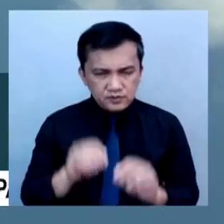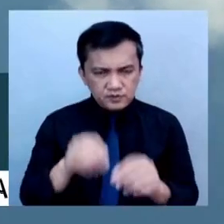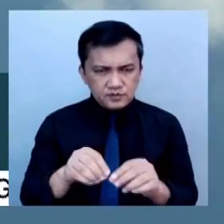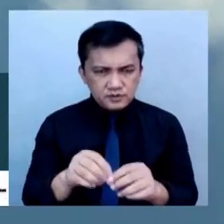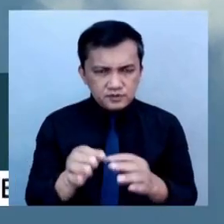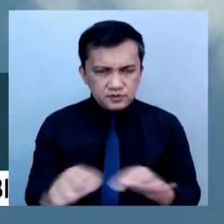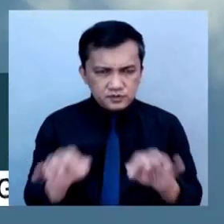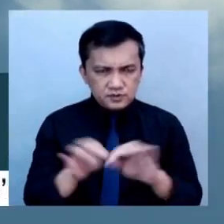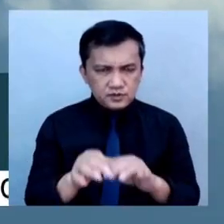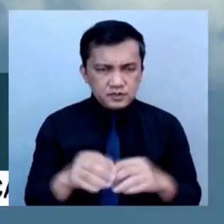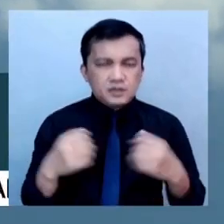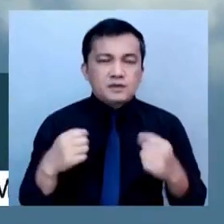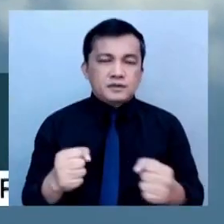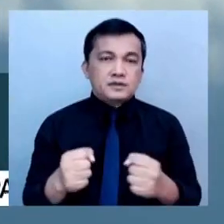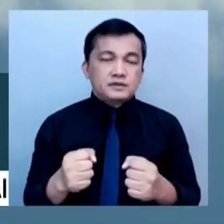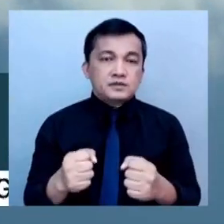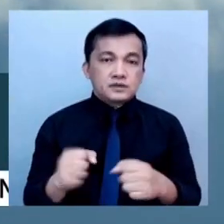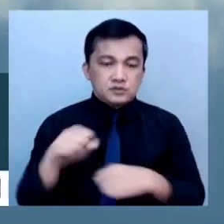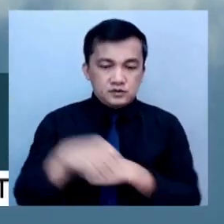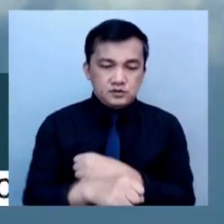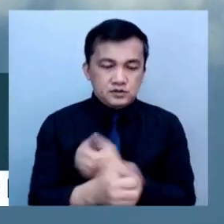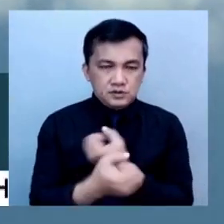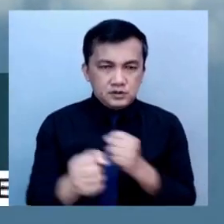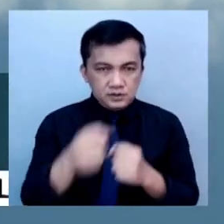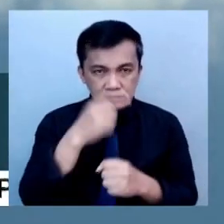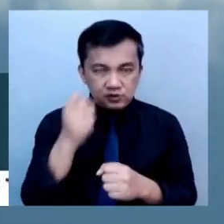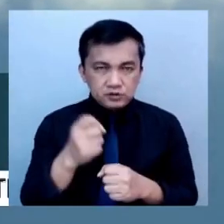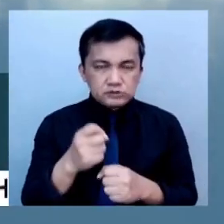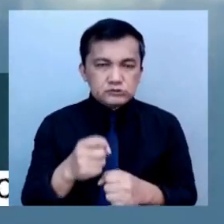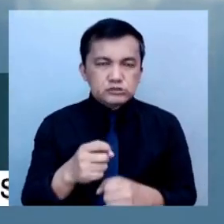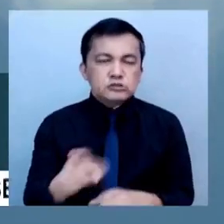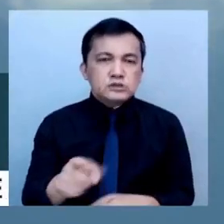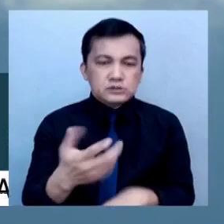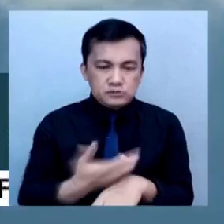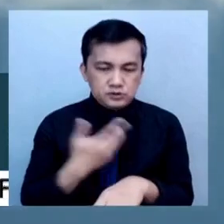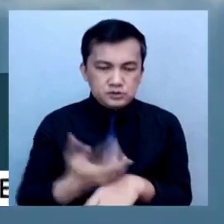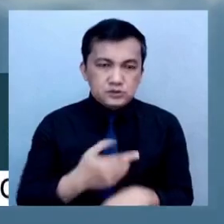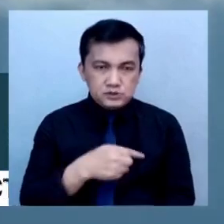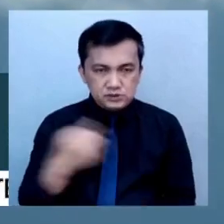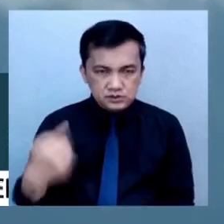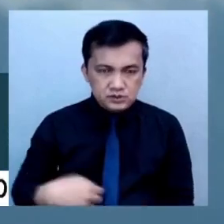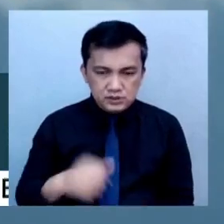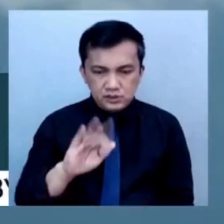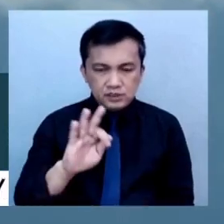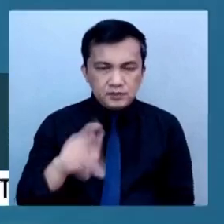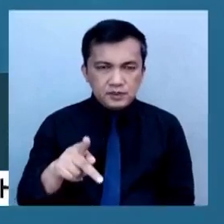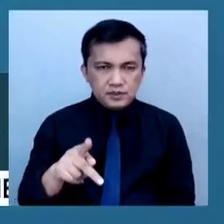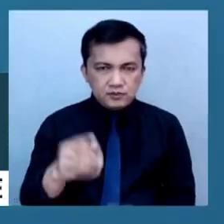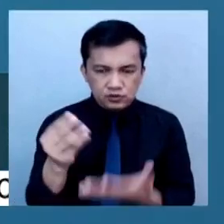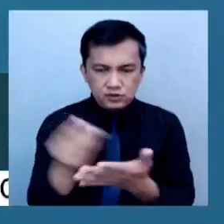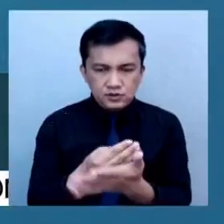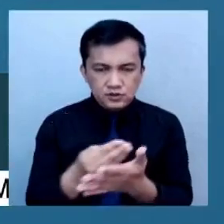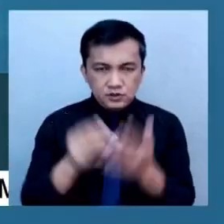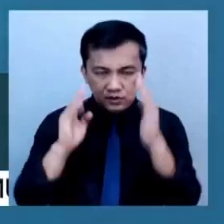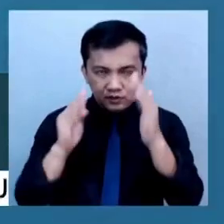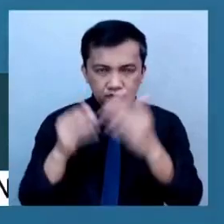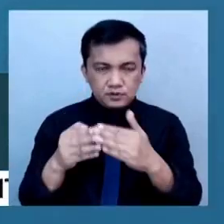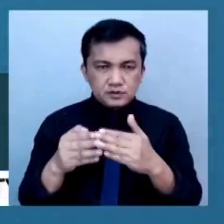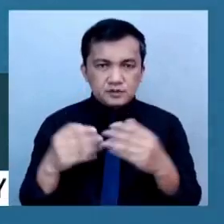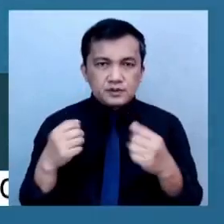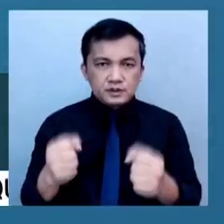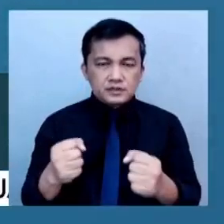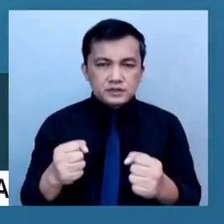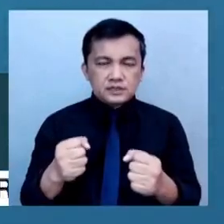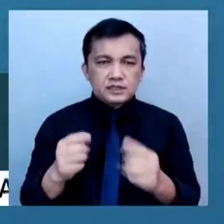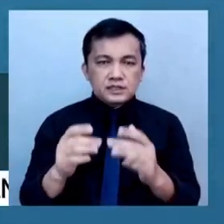boosting maritime security due to China's aggression, the AFP's modernization will also focus on enhancing